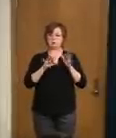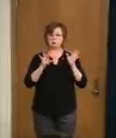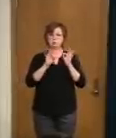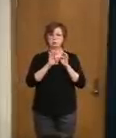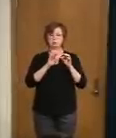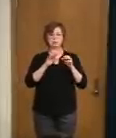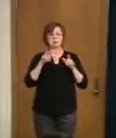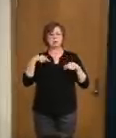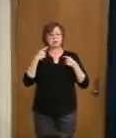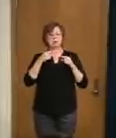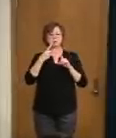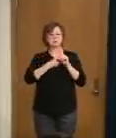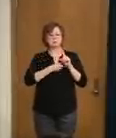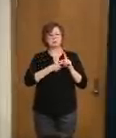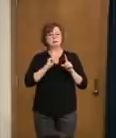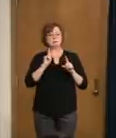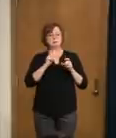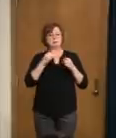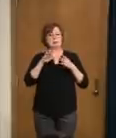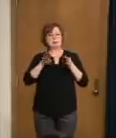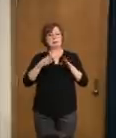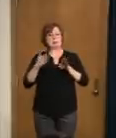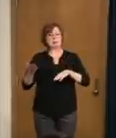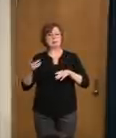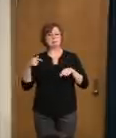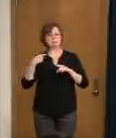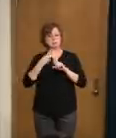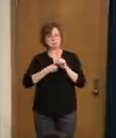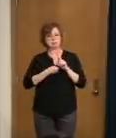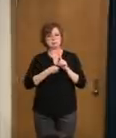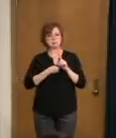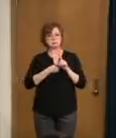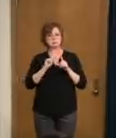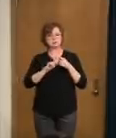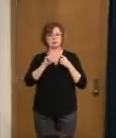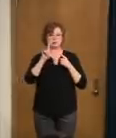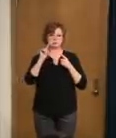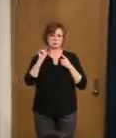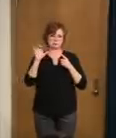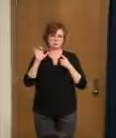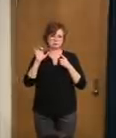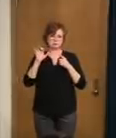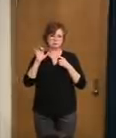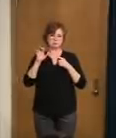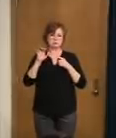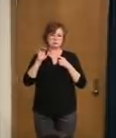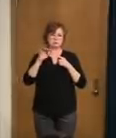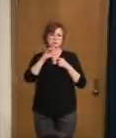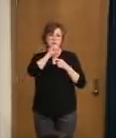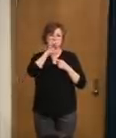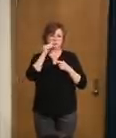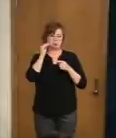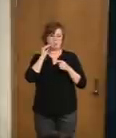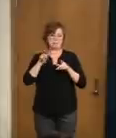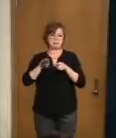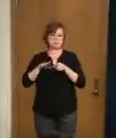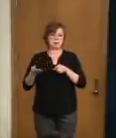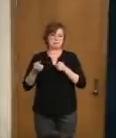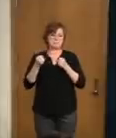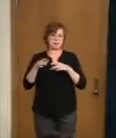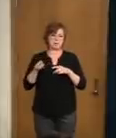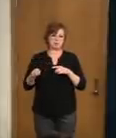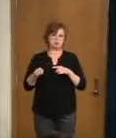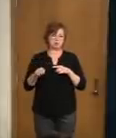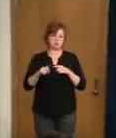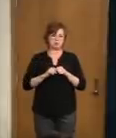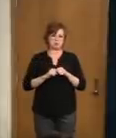have had outbreaks in long-term care facilities, and that is increasing our mortality rate as well. And if you look